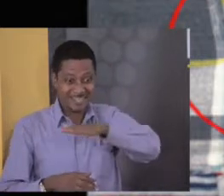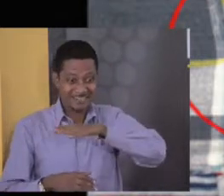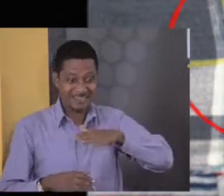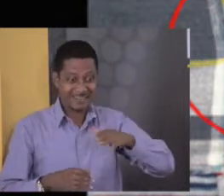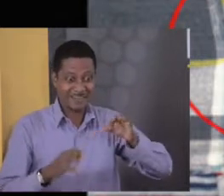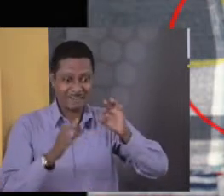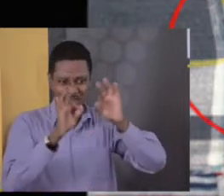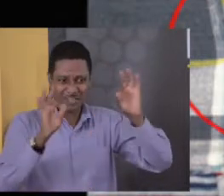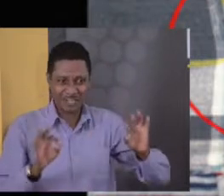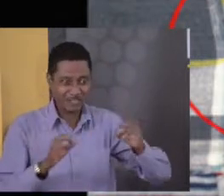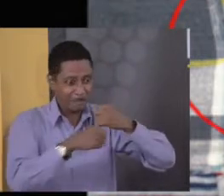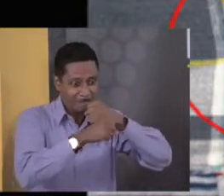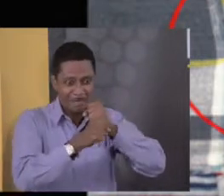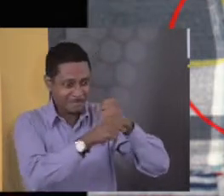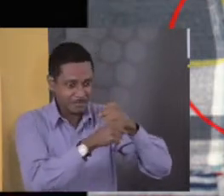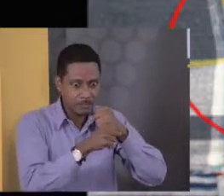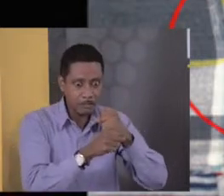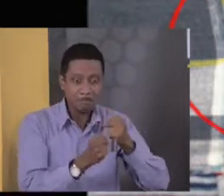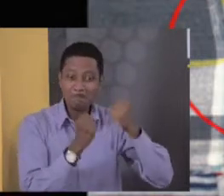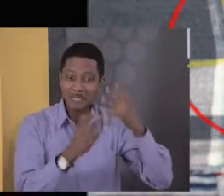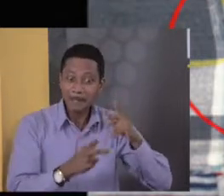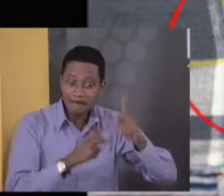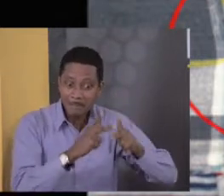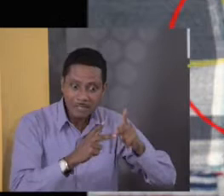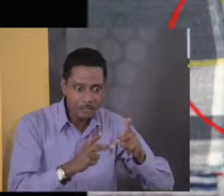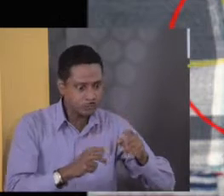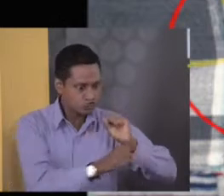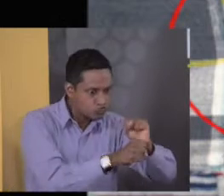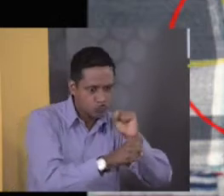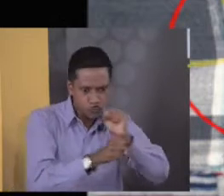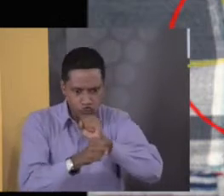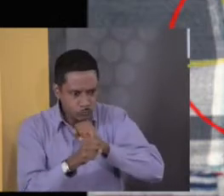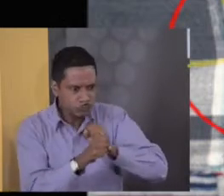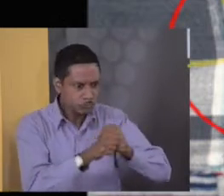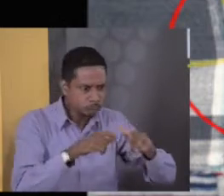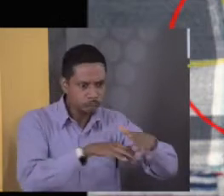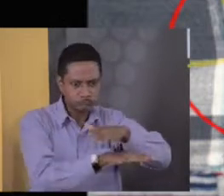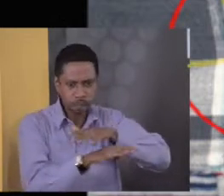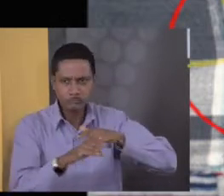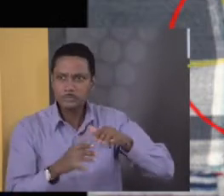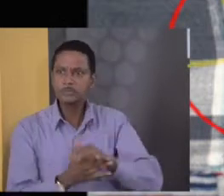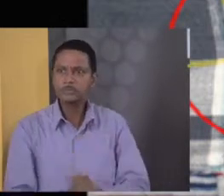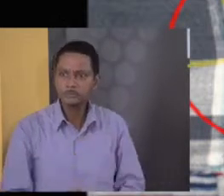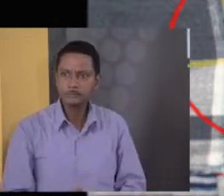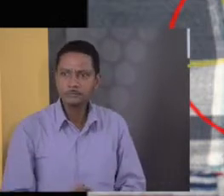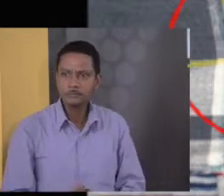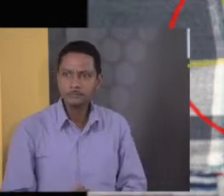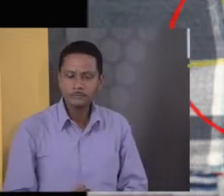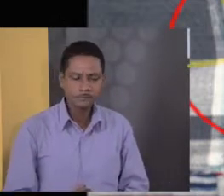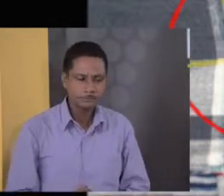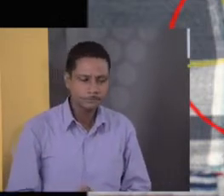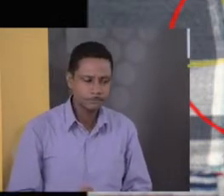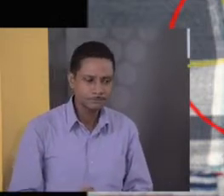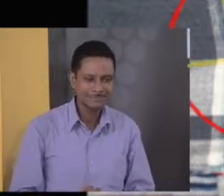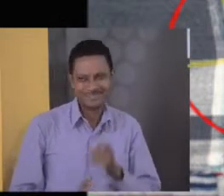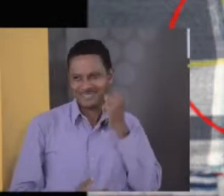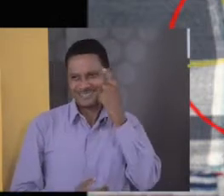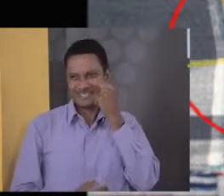at the facility to uncover these things. And here you also have, at the bottom here, you also have some